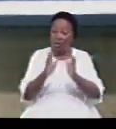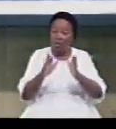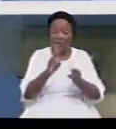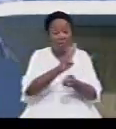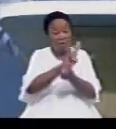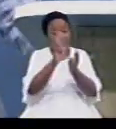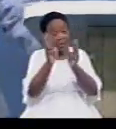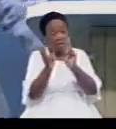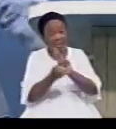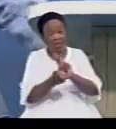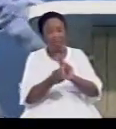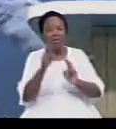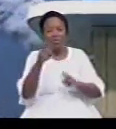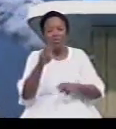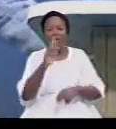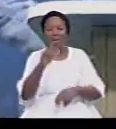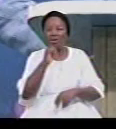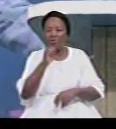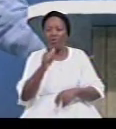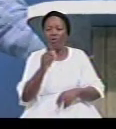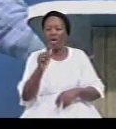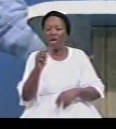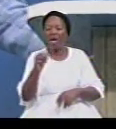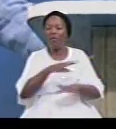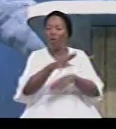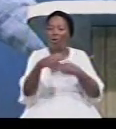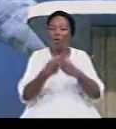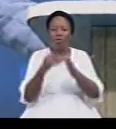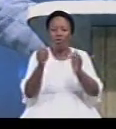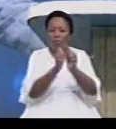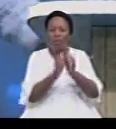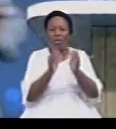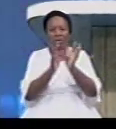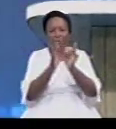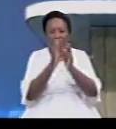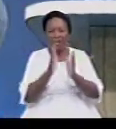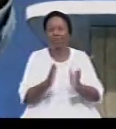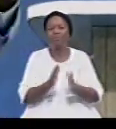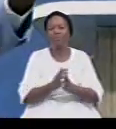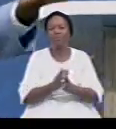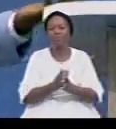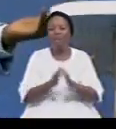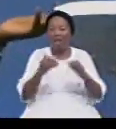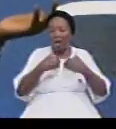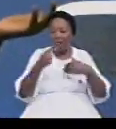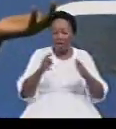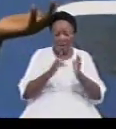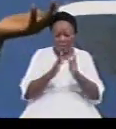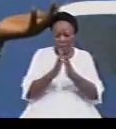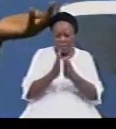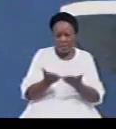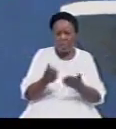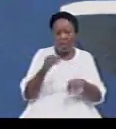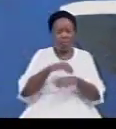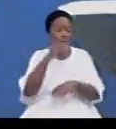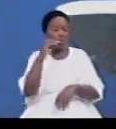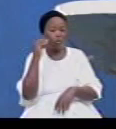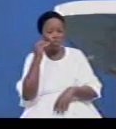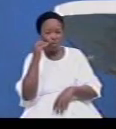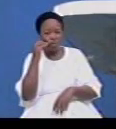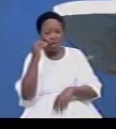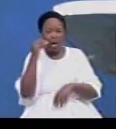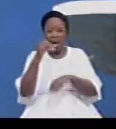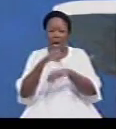repentance, you are not an altogether Christian. Having a Bible at home and having